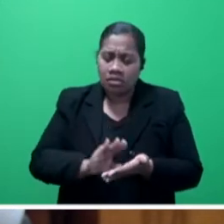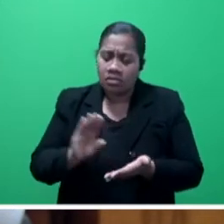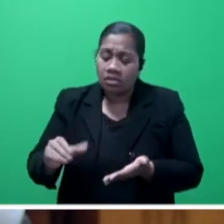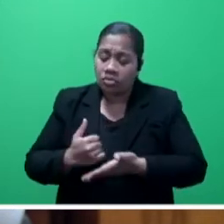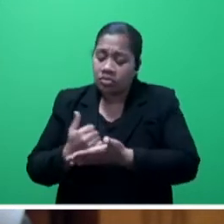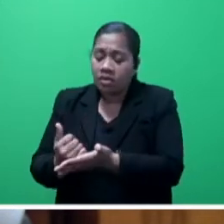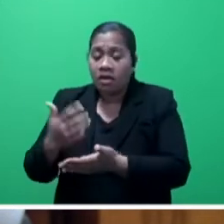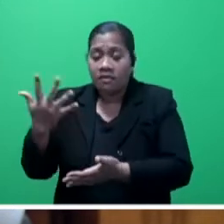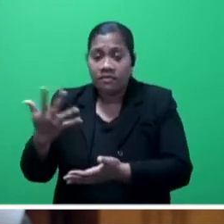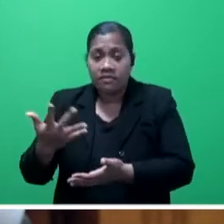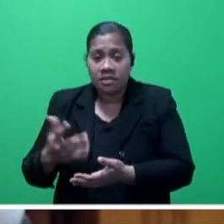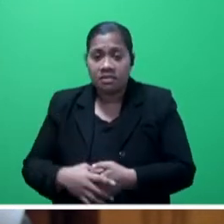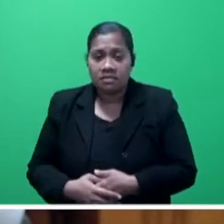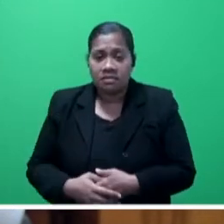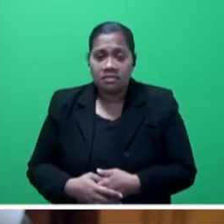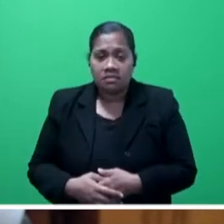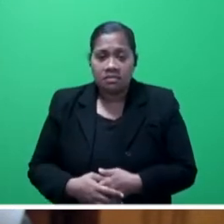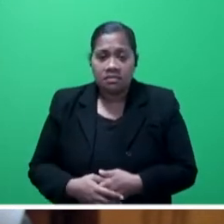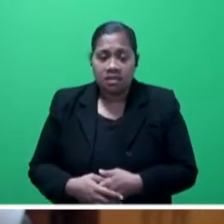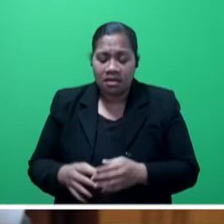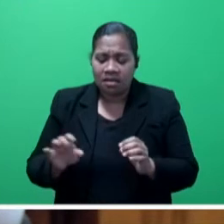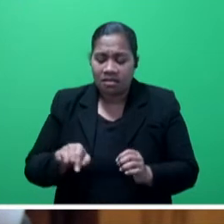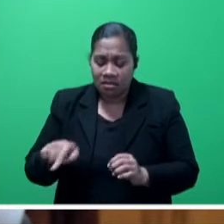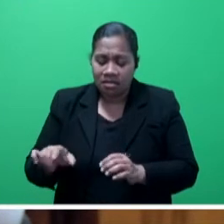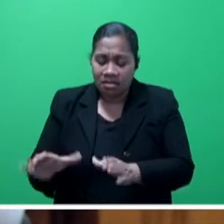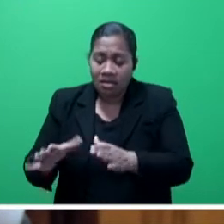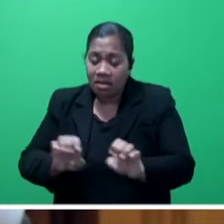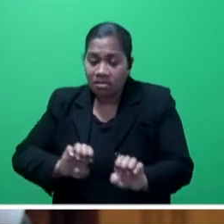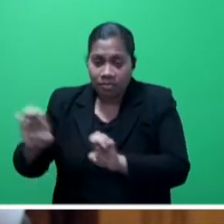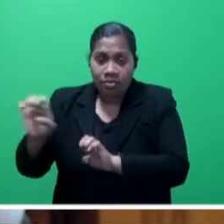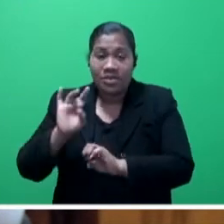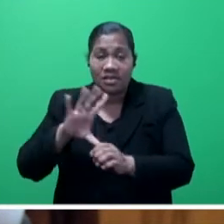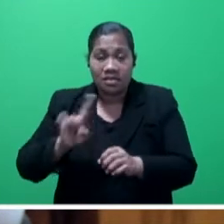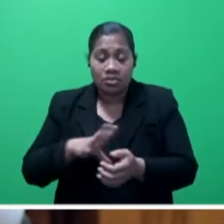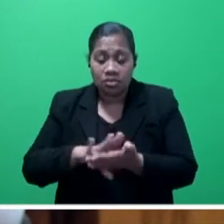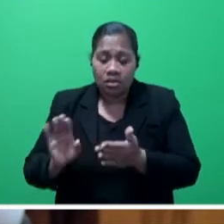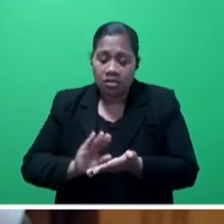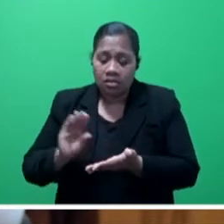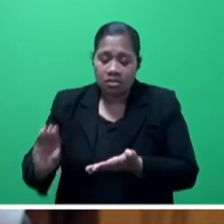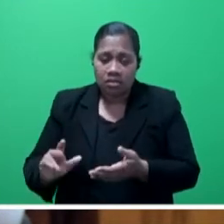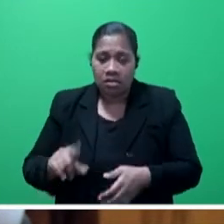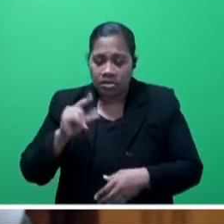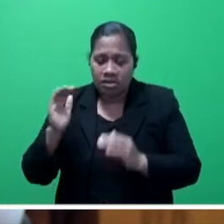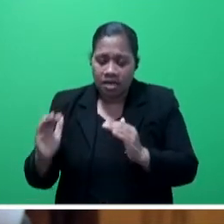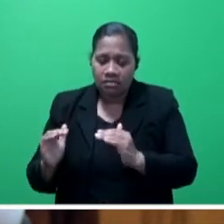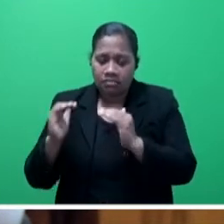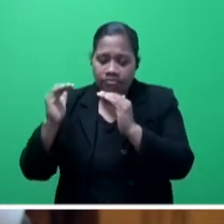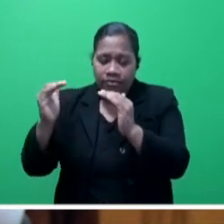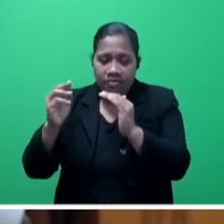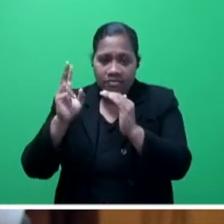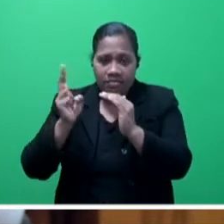15 existing agro-processors and exporters with a $10,000 grant to assist them to leverage them to another level so that we